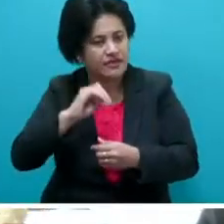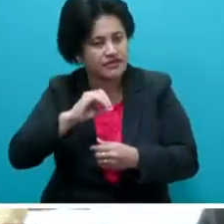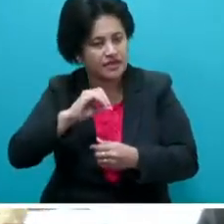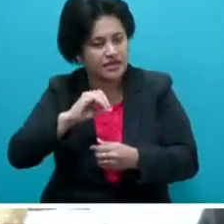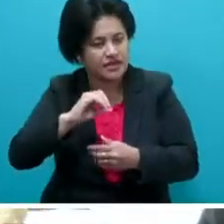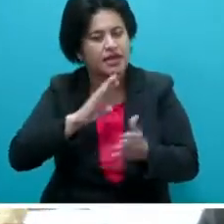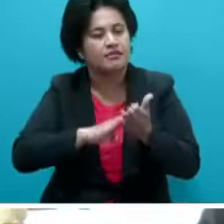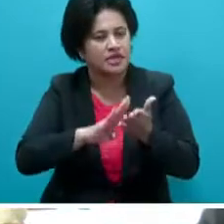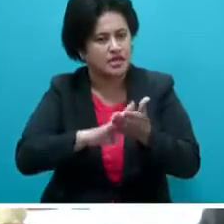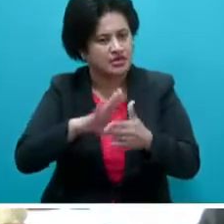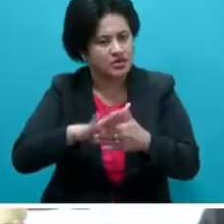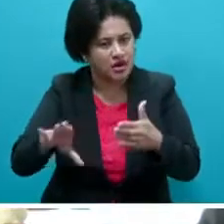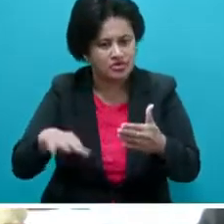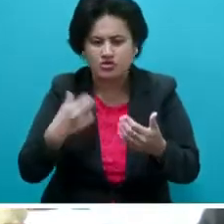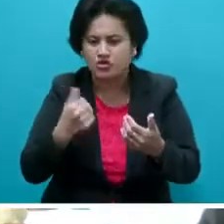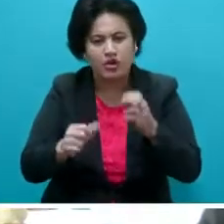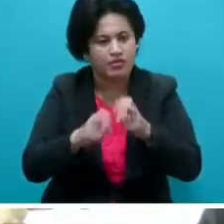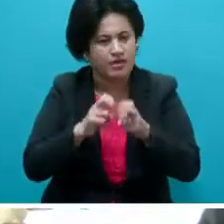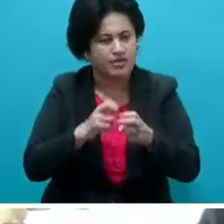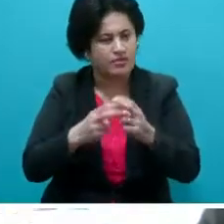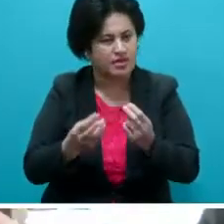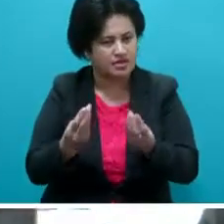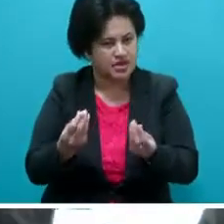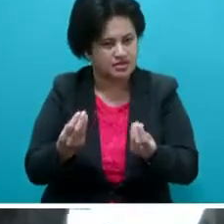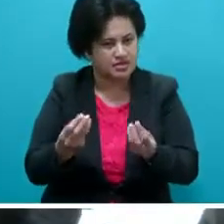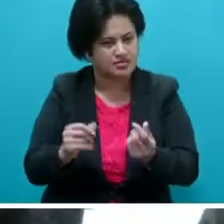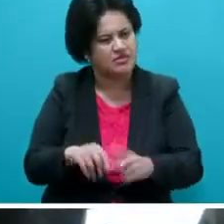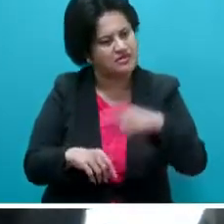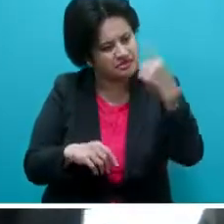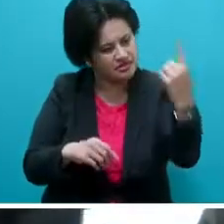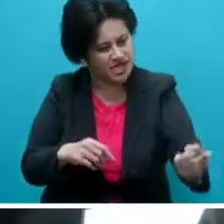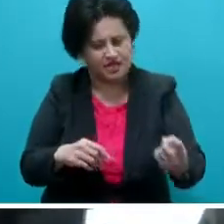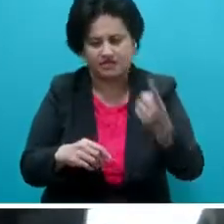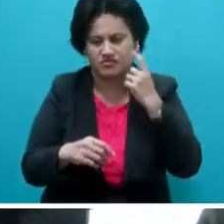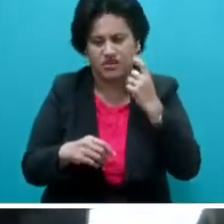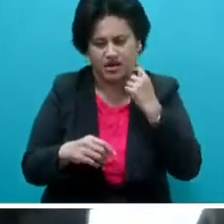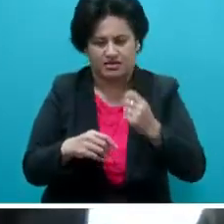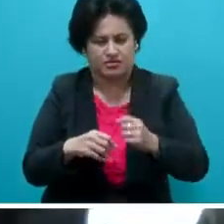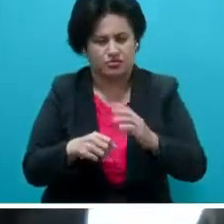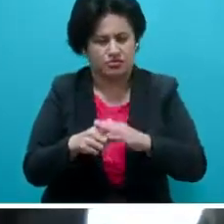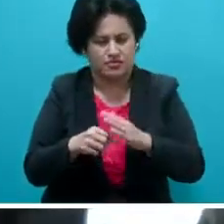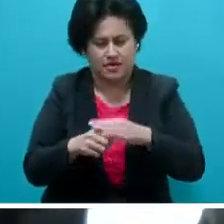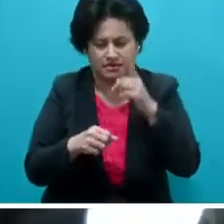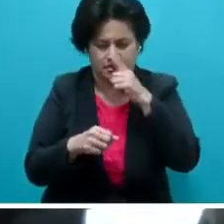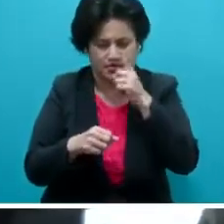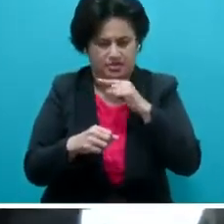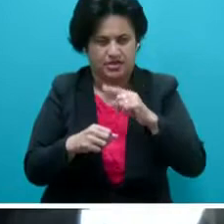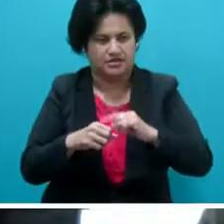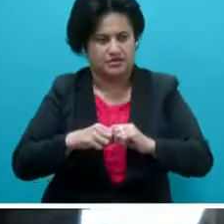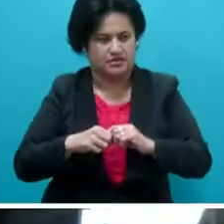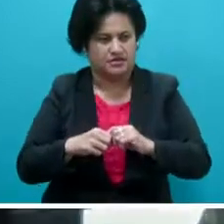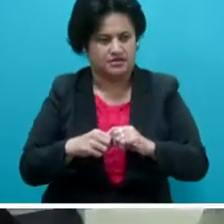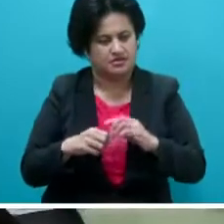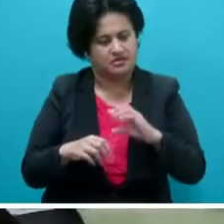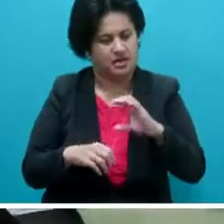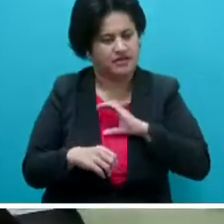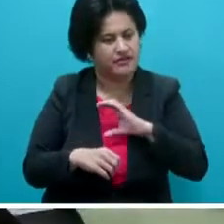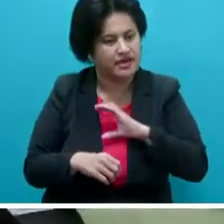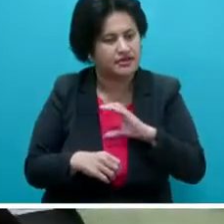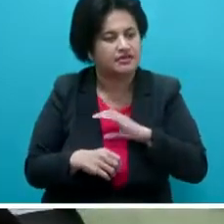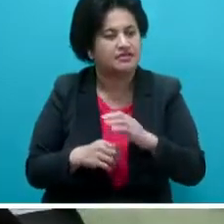issue. They are the ones who are trying to create any disquiet in the economy, Mr. Speaker, sir. Mr. Speaker, sir, the other point that I also wanted to make